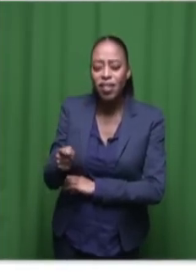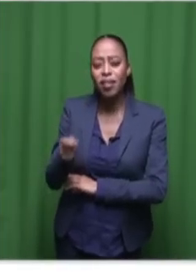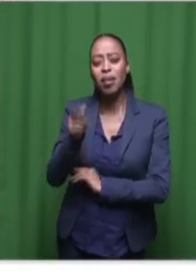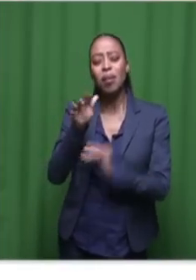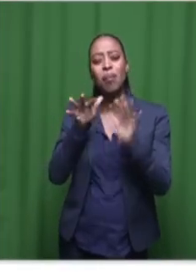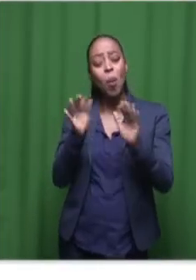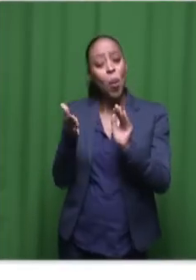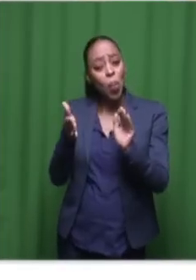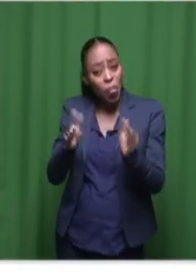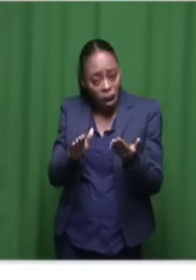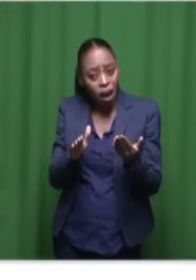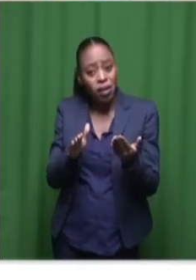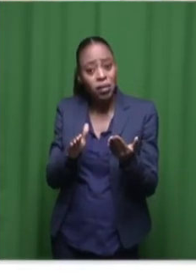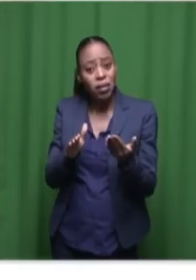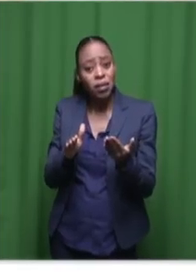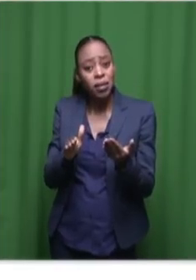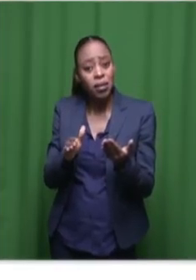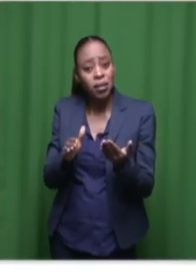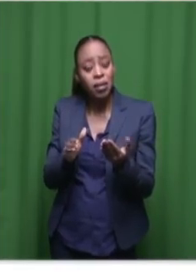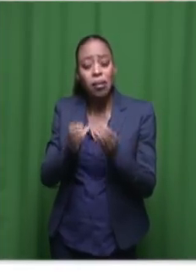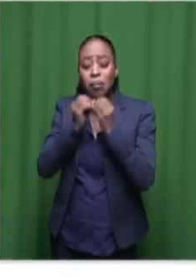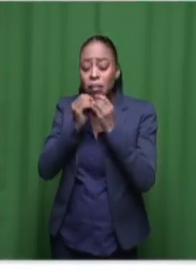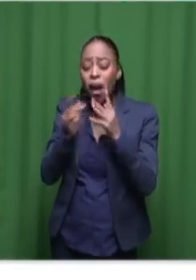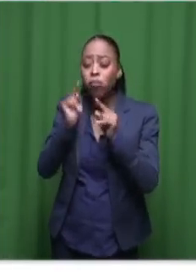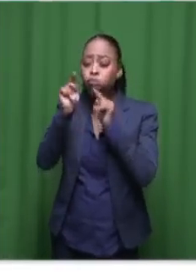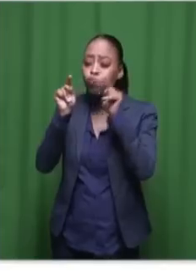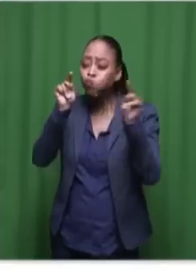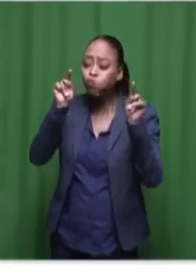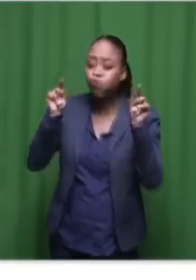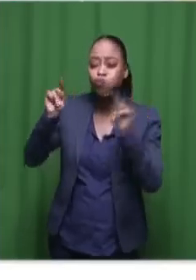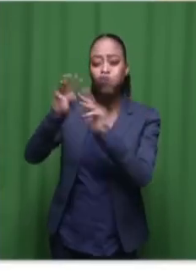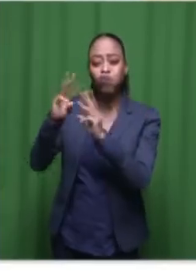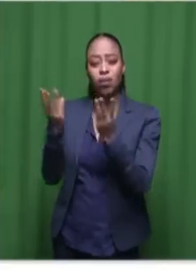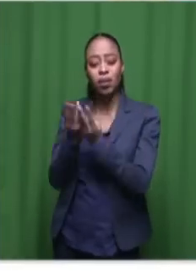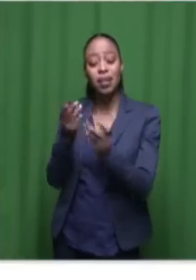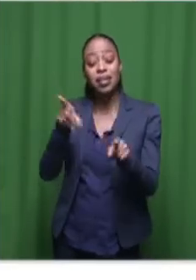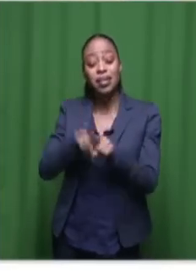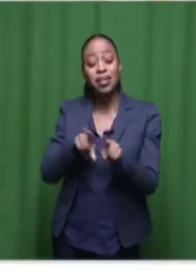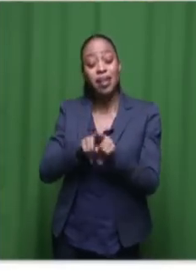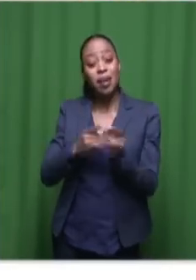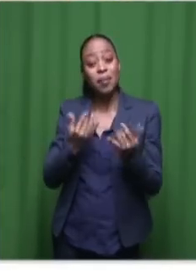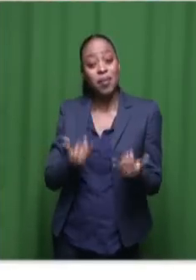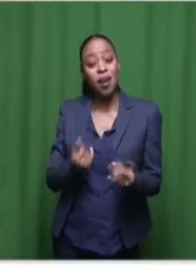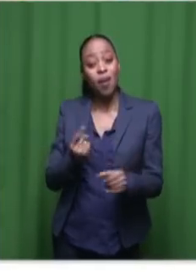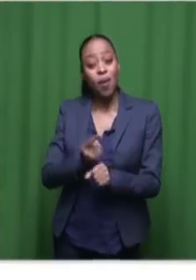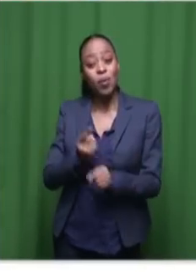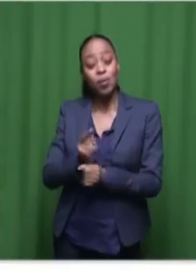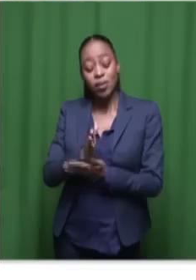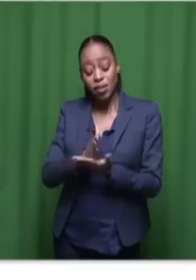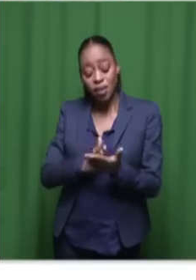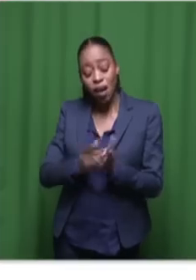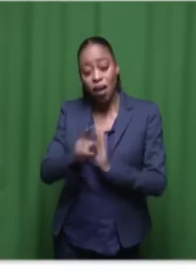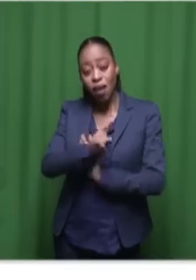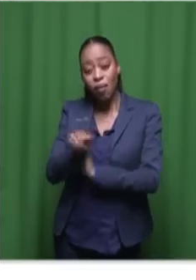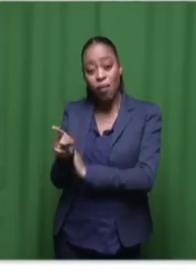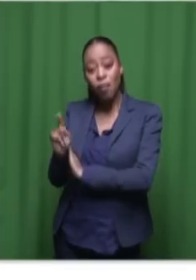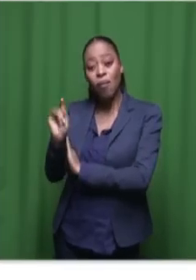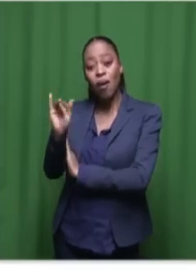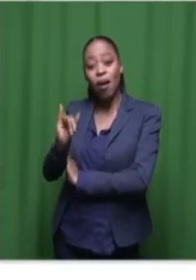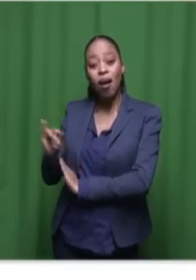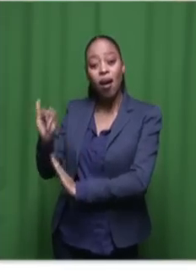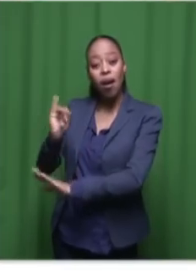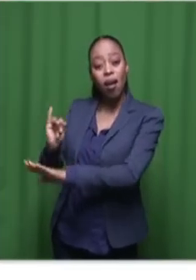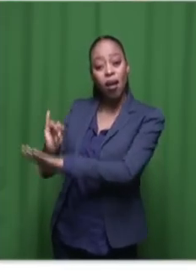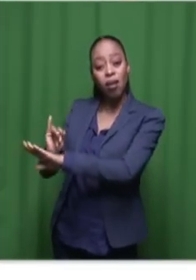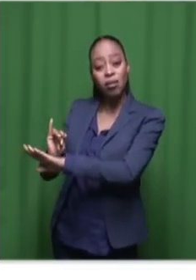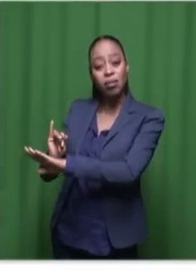died, almost a massacre, and many other parts of the world. And also right now, in some of the islands nation,